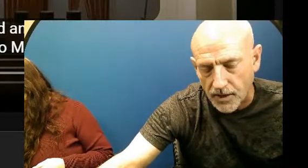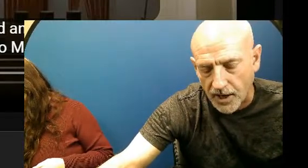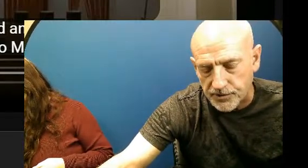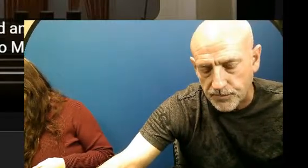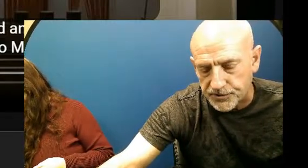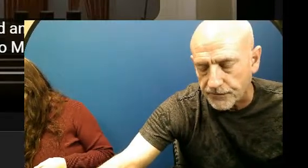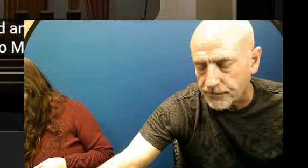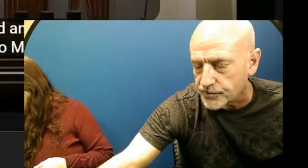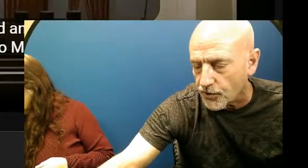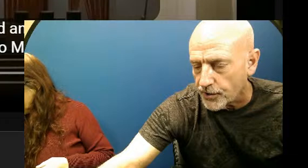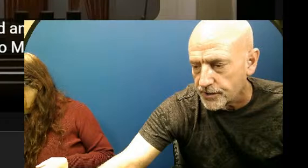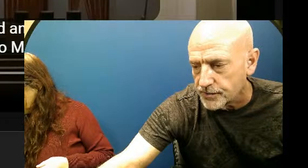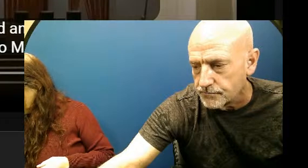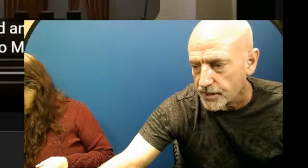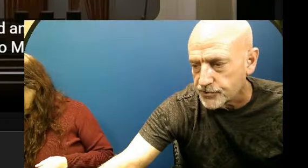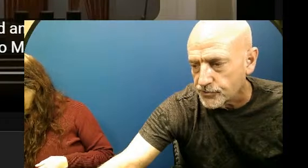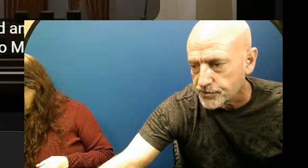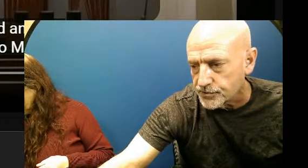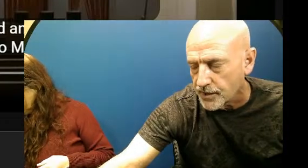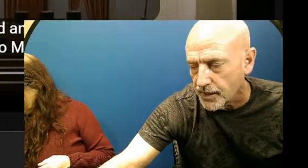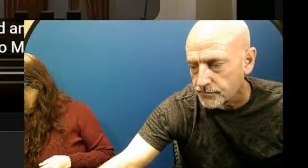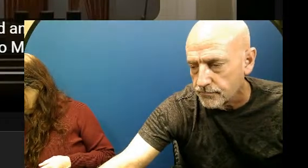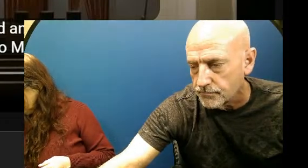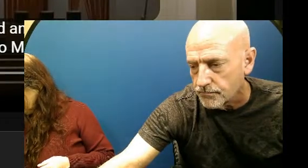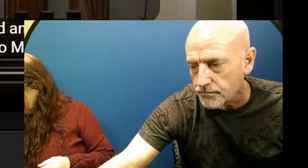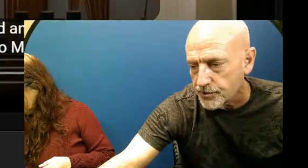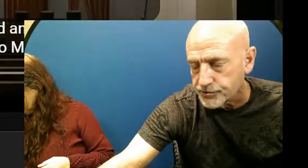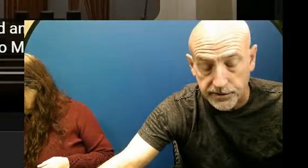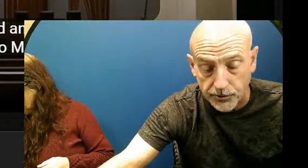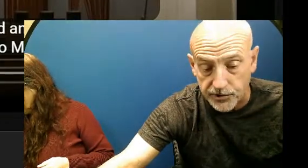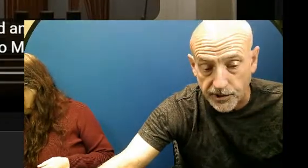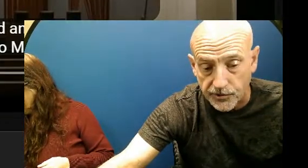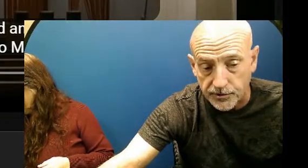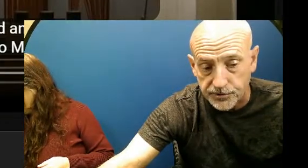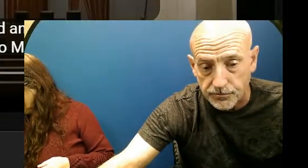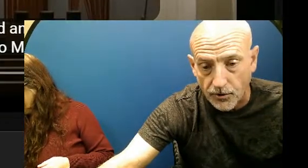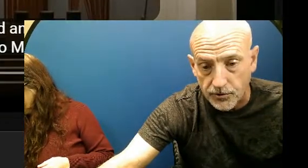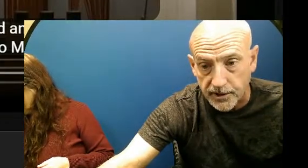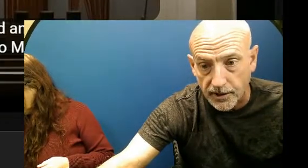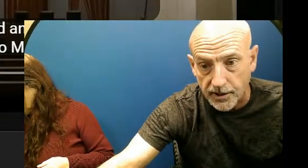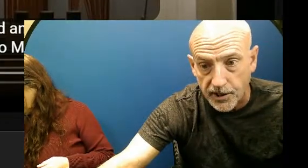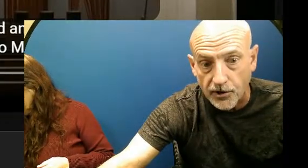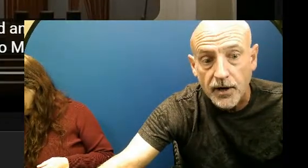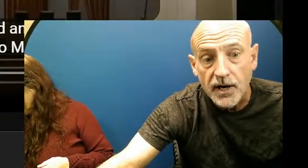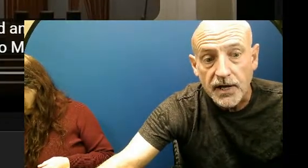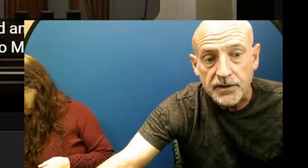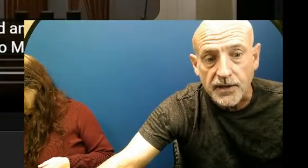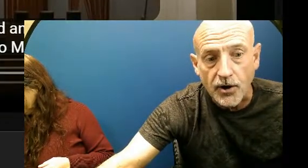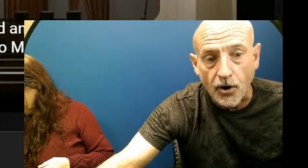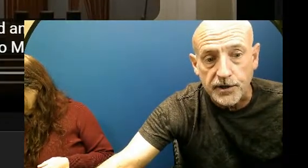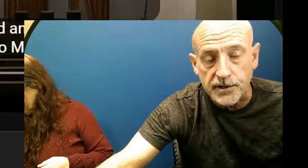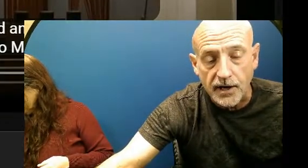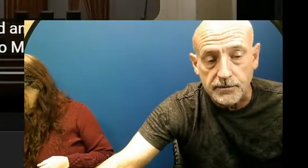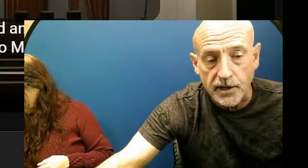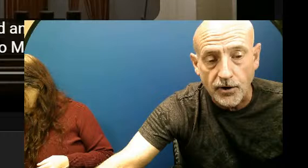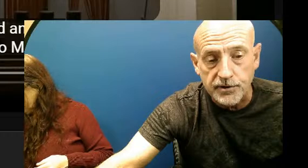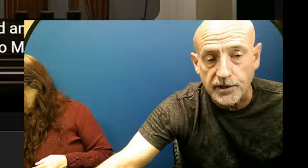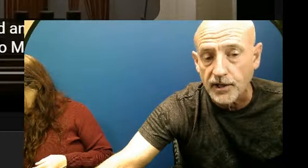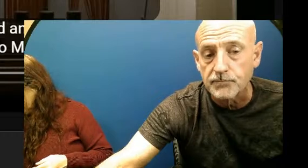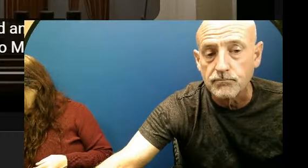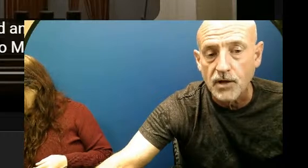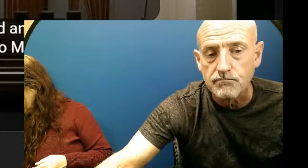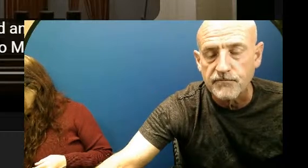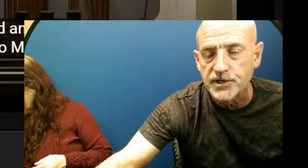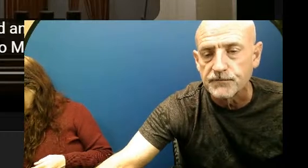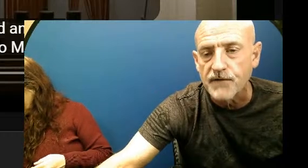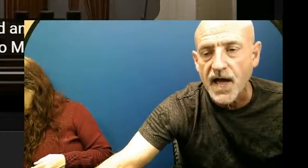and specifically targeted interest that the Solicitor General is articulating here. They